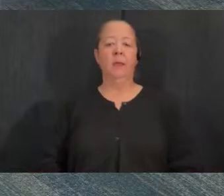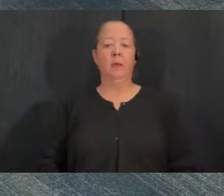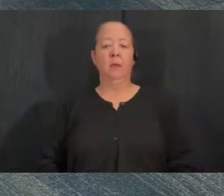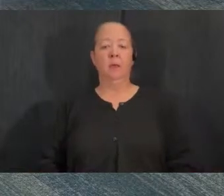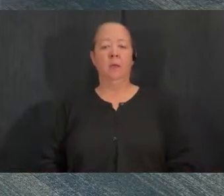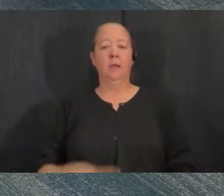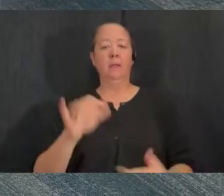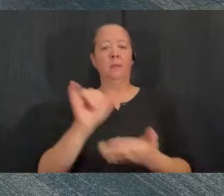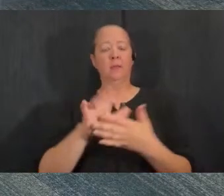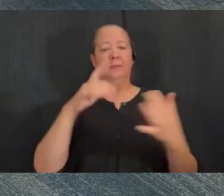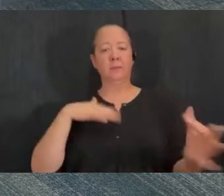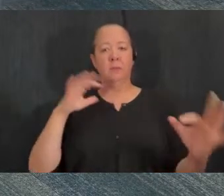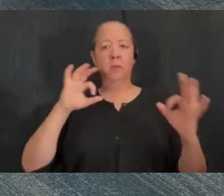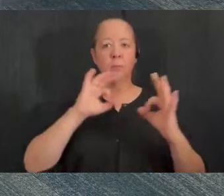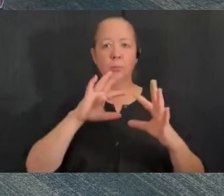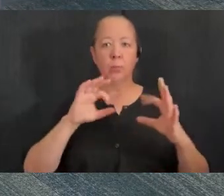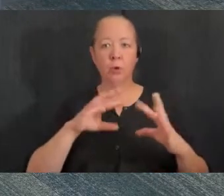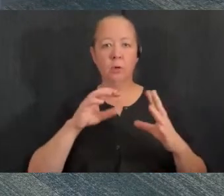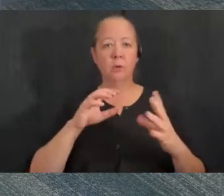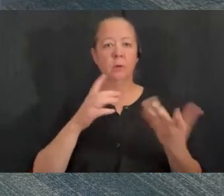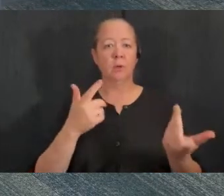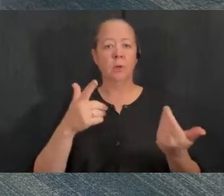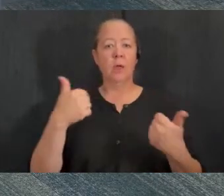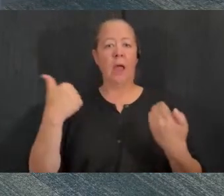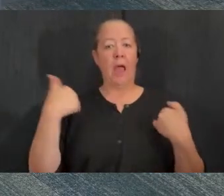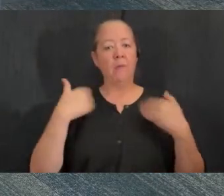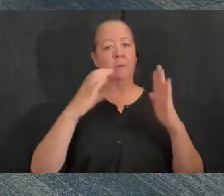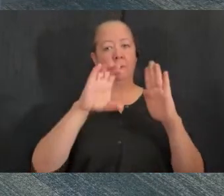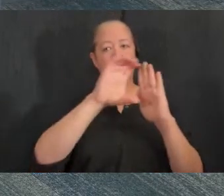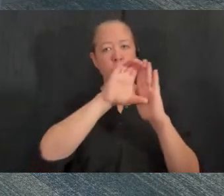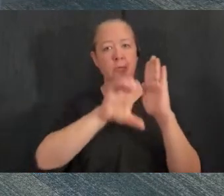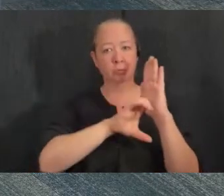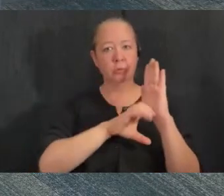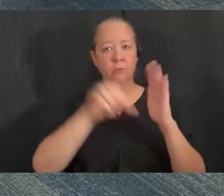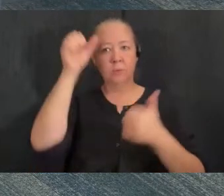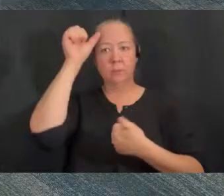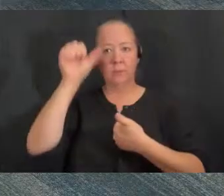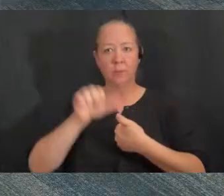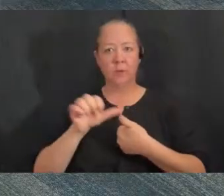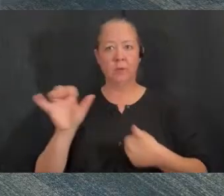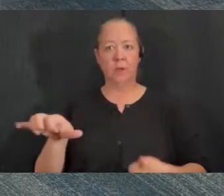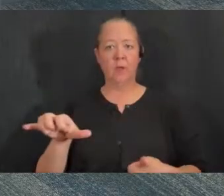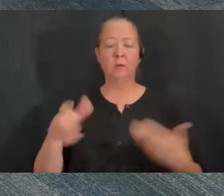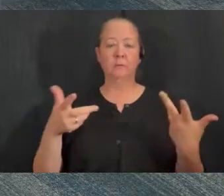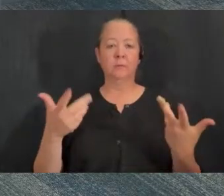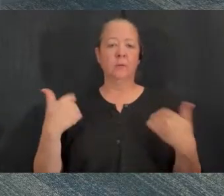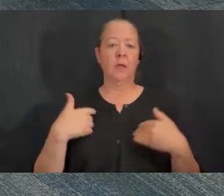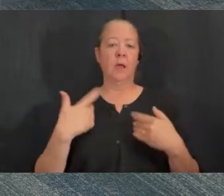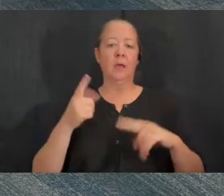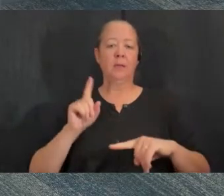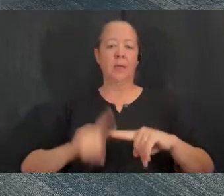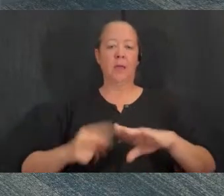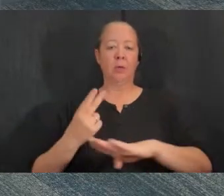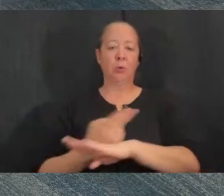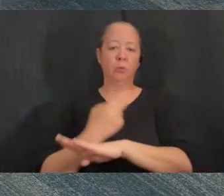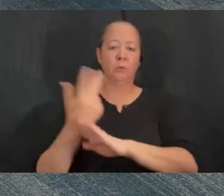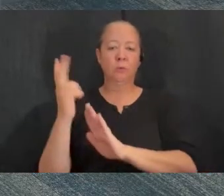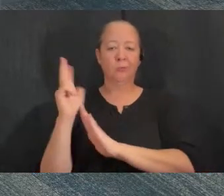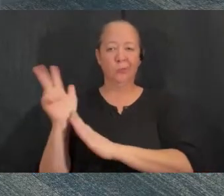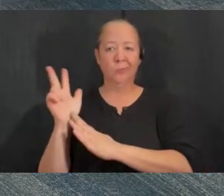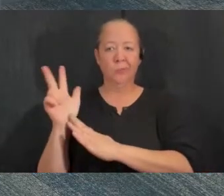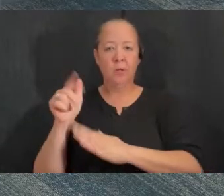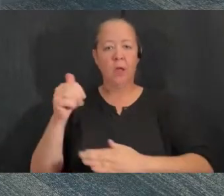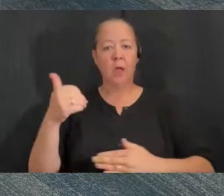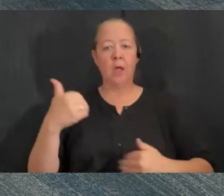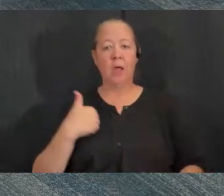input. There is a constitution, remember that. All right, I can't use 3 minutes. I have 5 ideas, but I